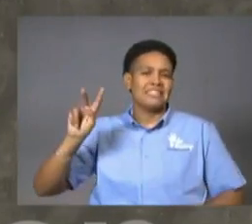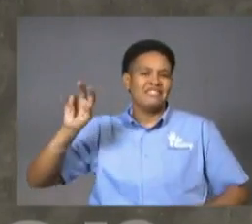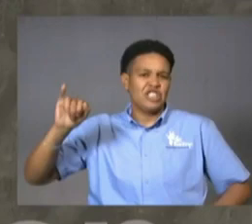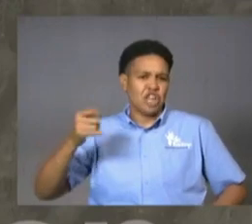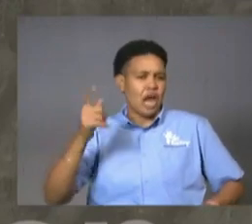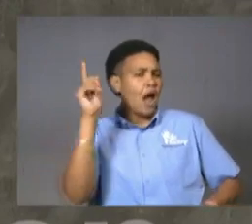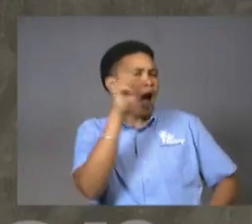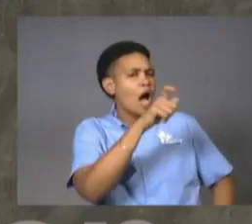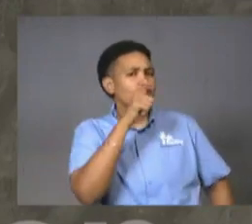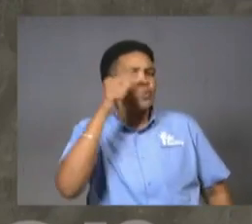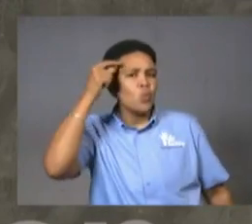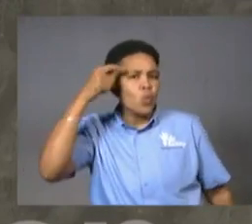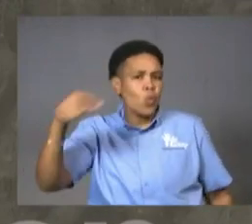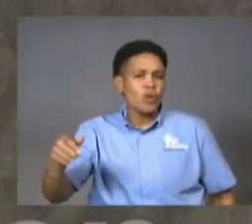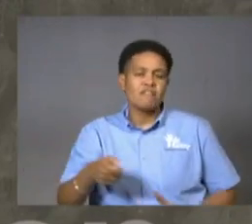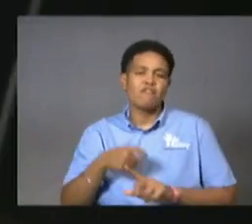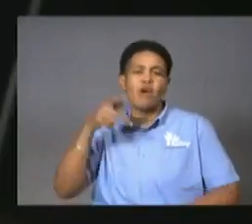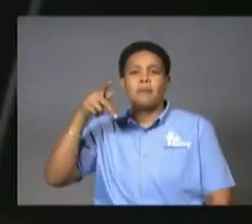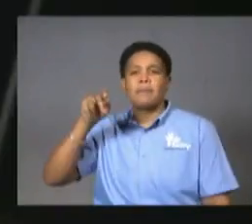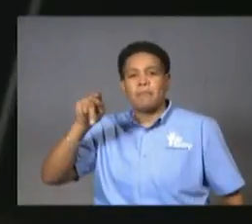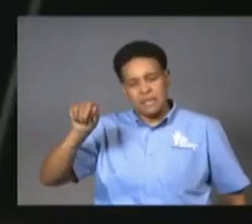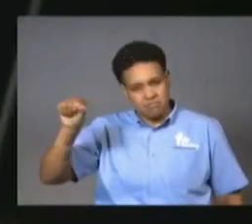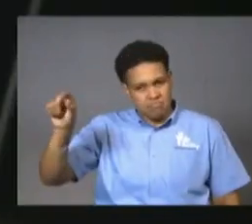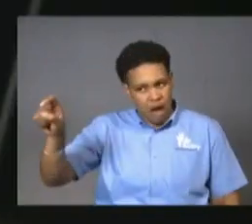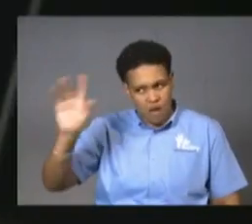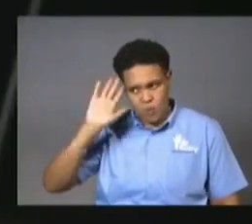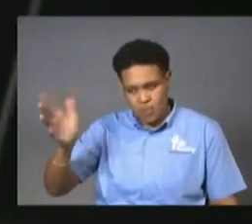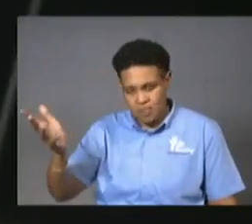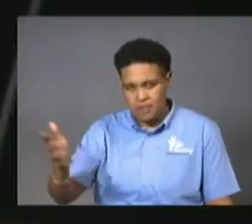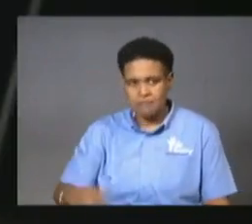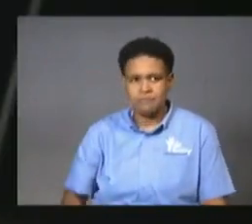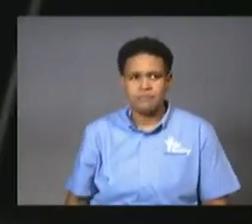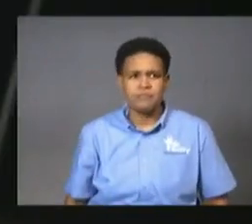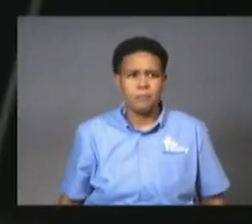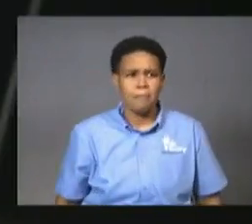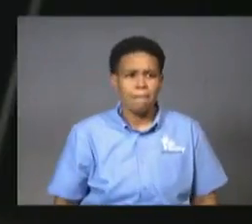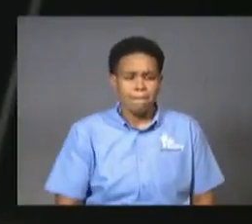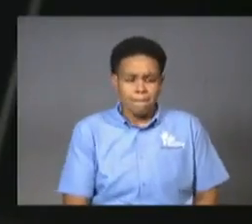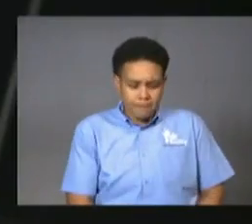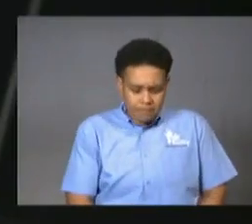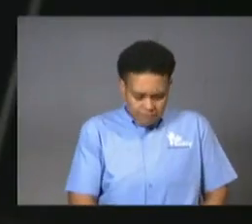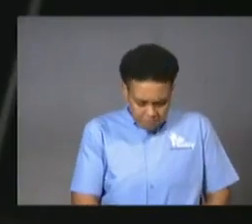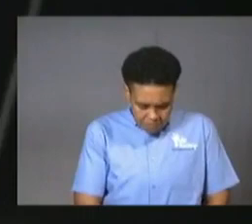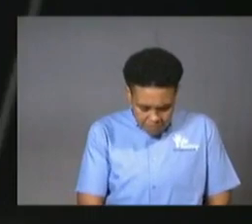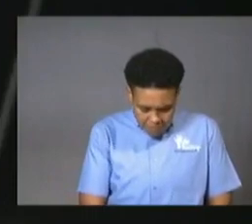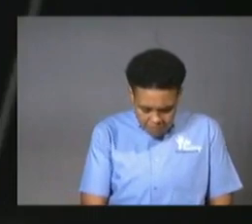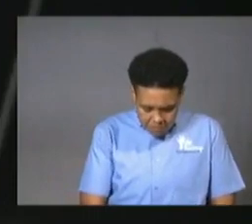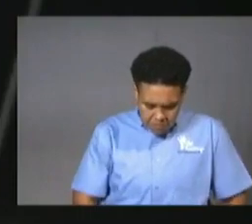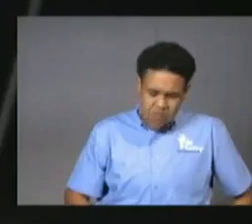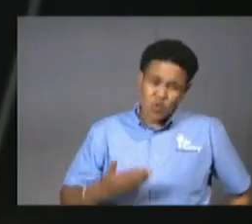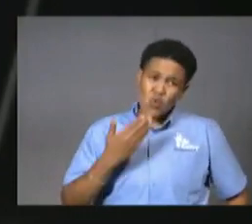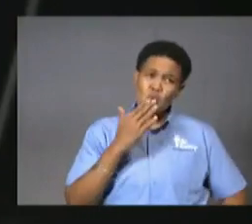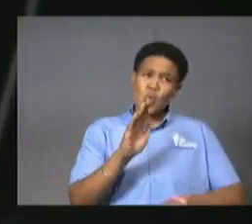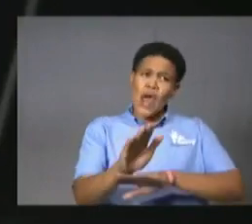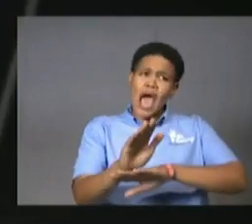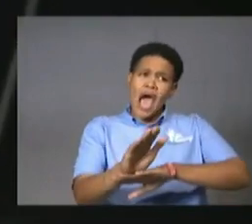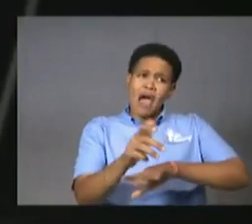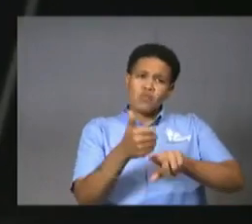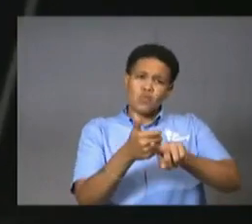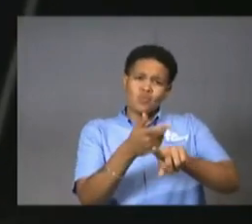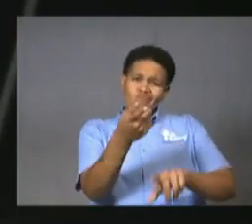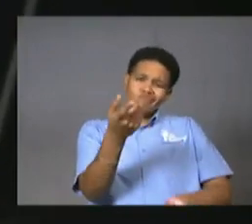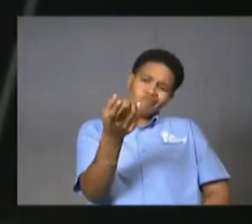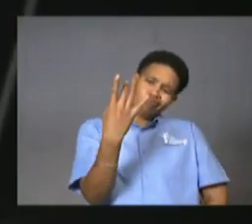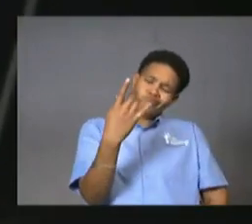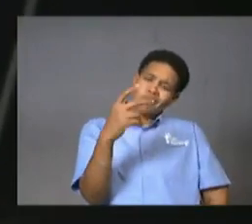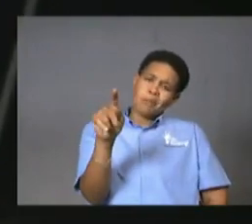Mark Golding of the People's National Party. Good afternoon, Mr. Golding. The PNP in its manifesto outlined